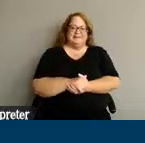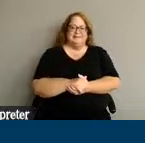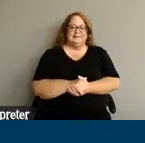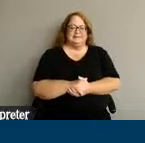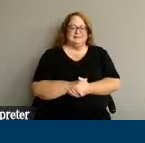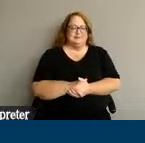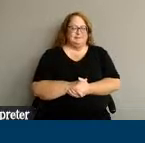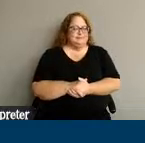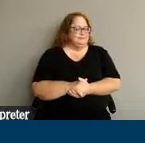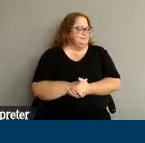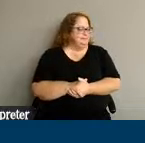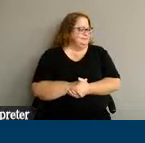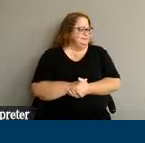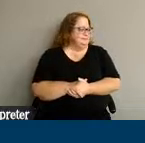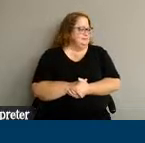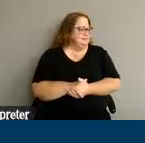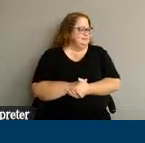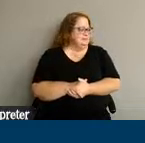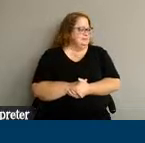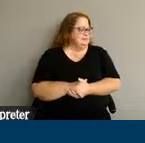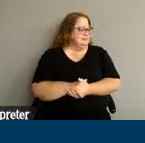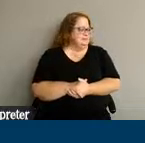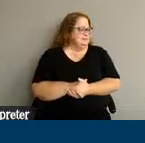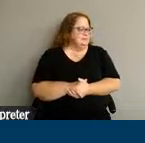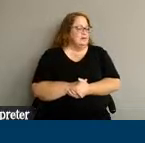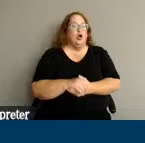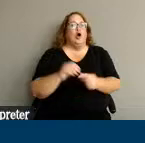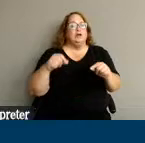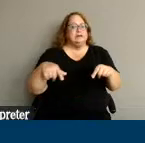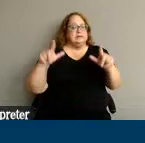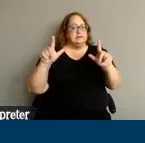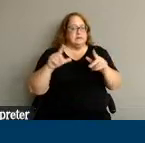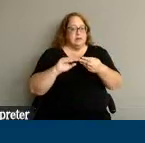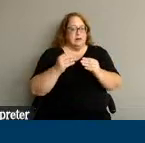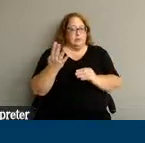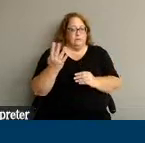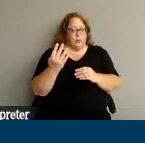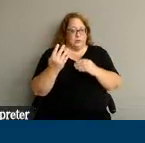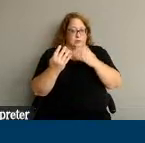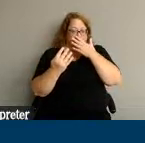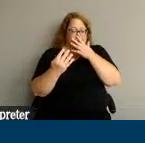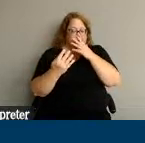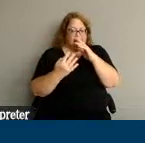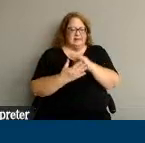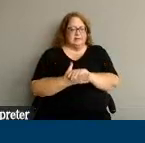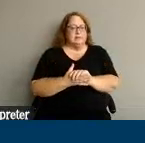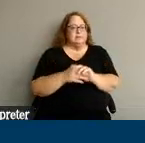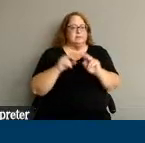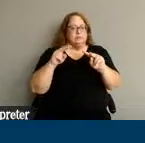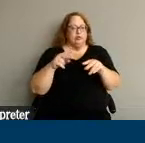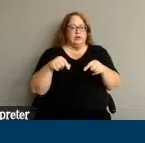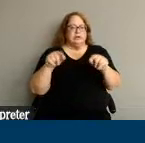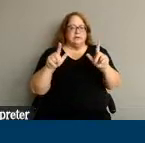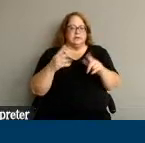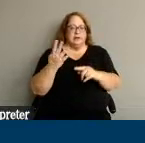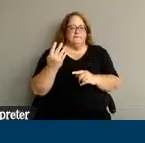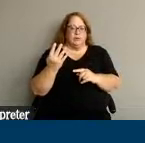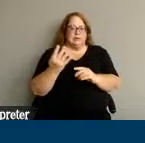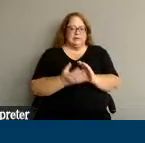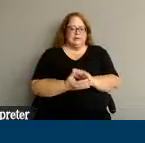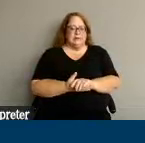On, sorry, I'm trying to get back. Slide 14. Take a look at slide